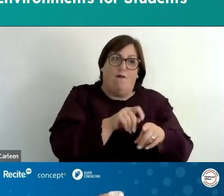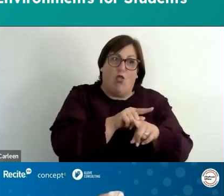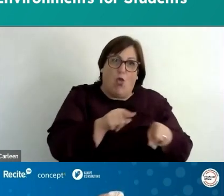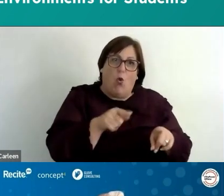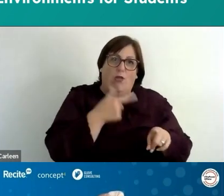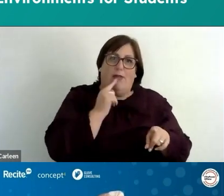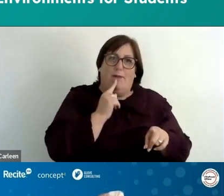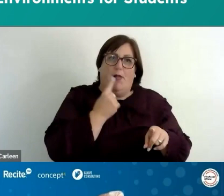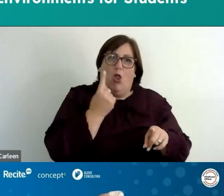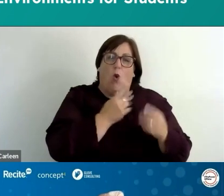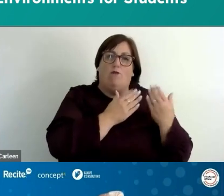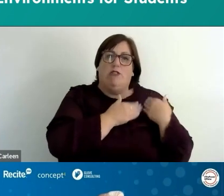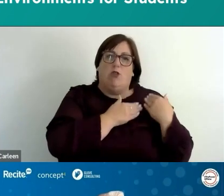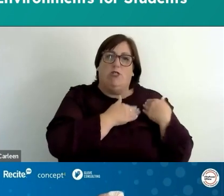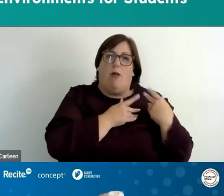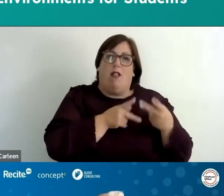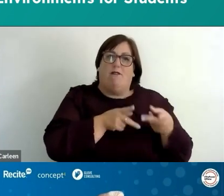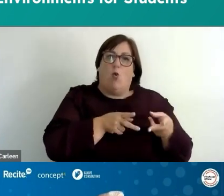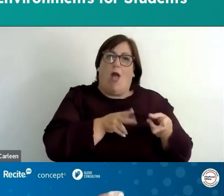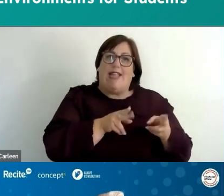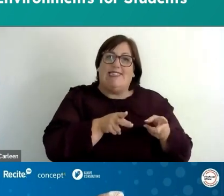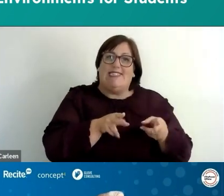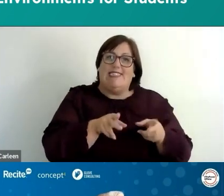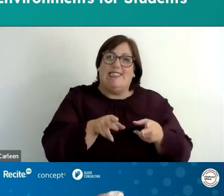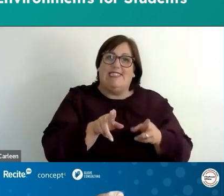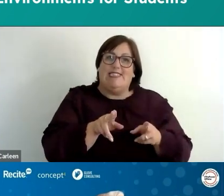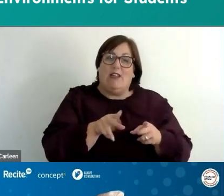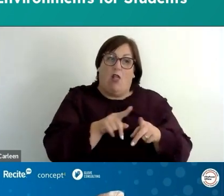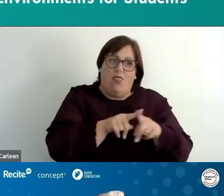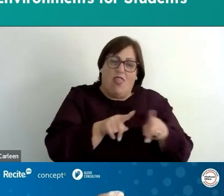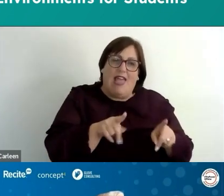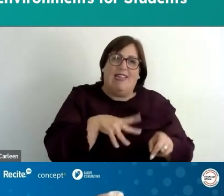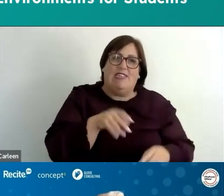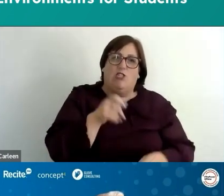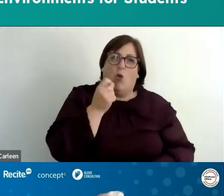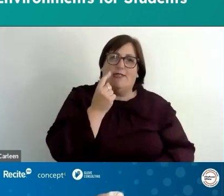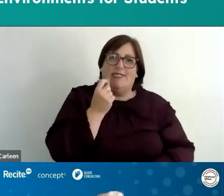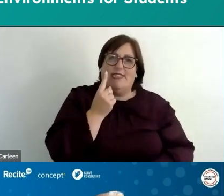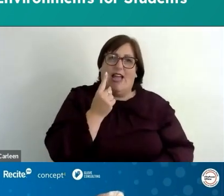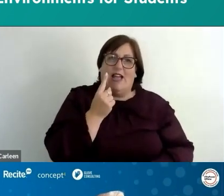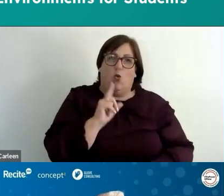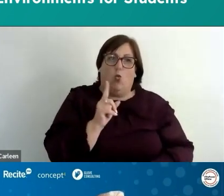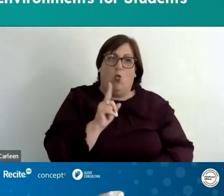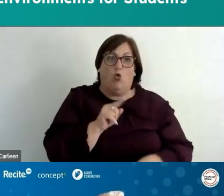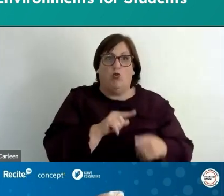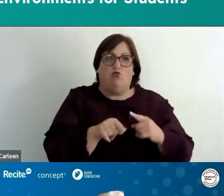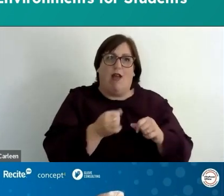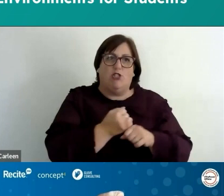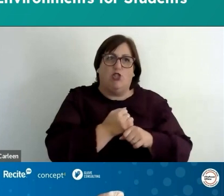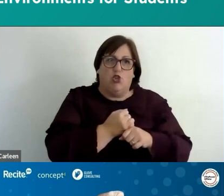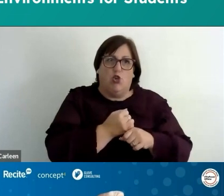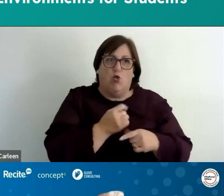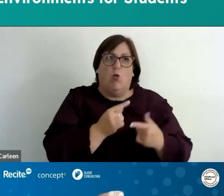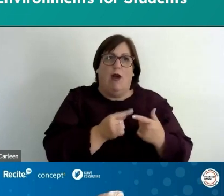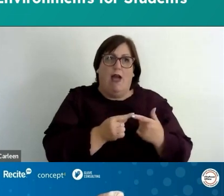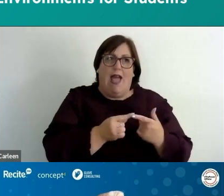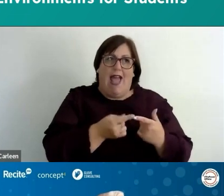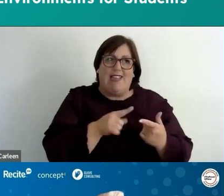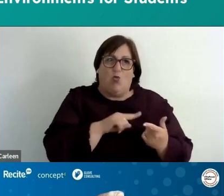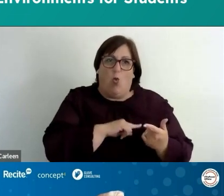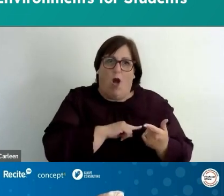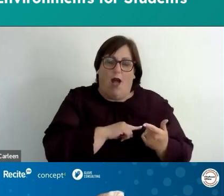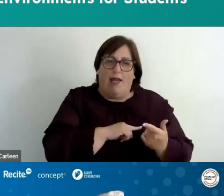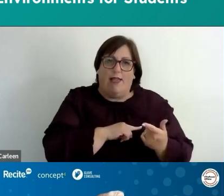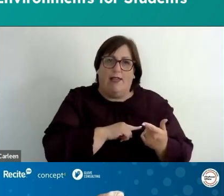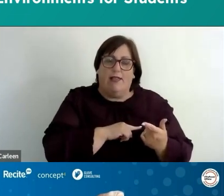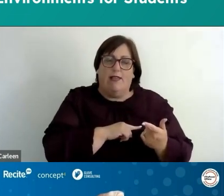editing. It's about them understanding what it is that everyone's trying to do and why, but also moving it from a